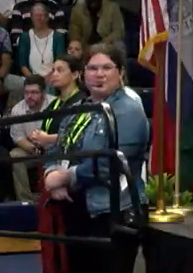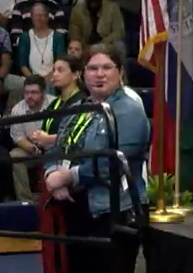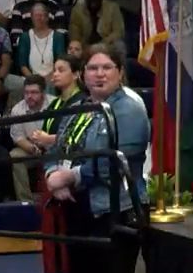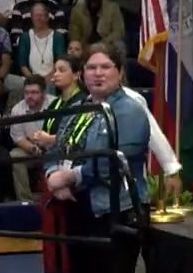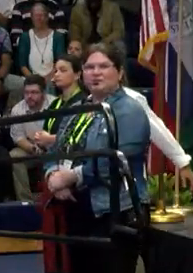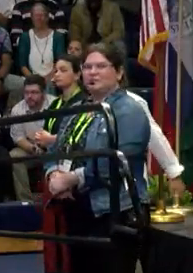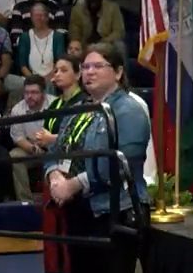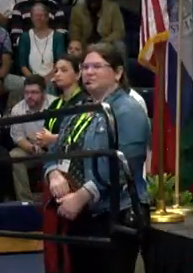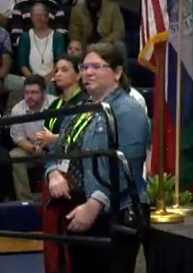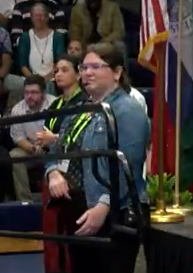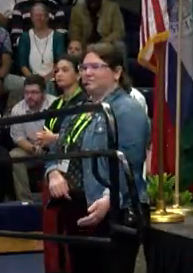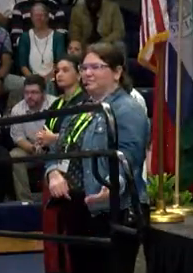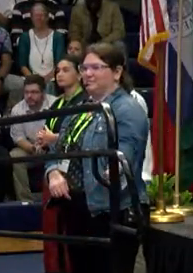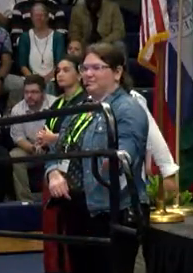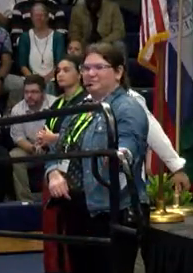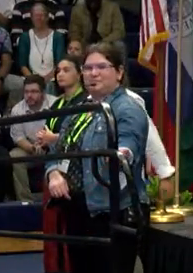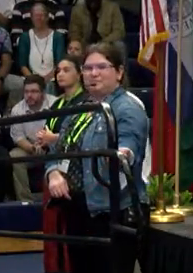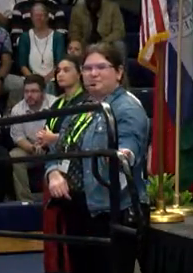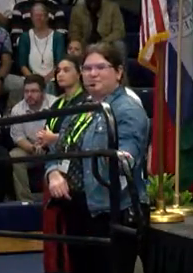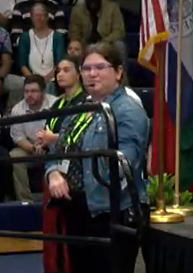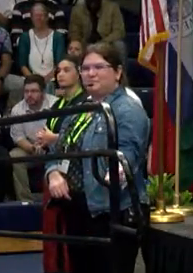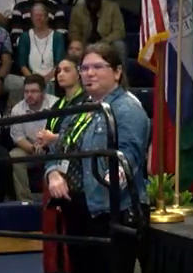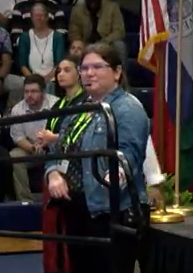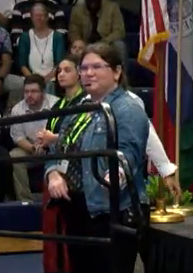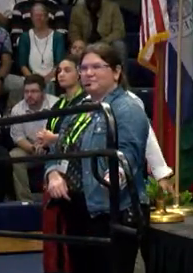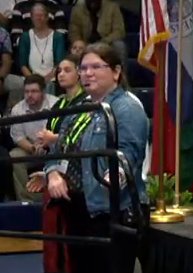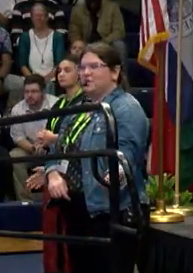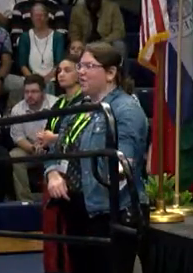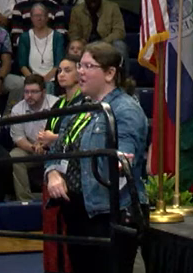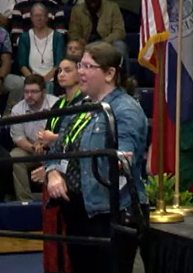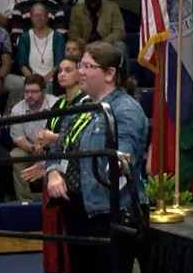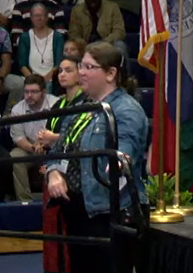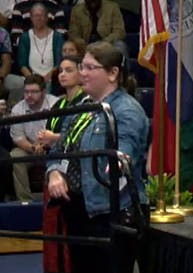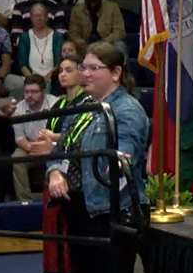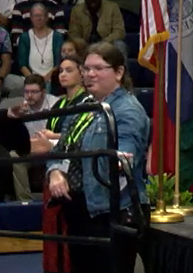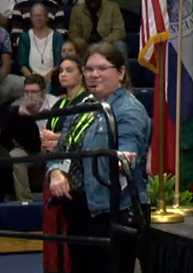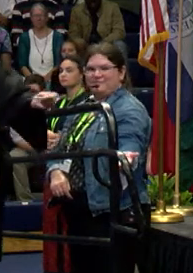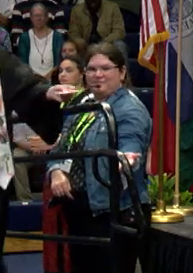Victoria Faye Pollock, cum laude.